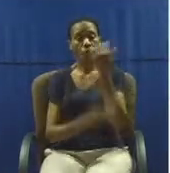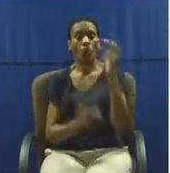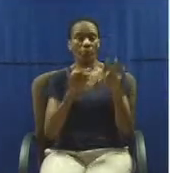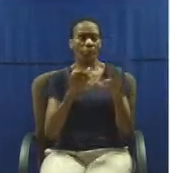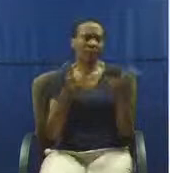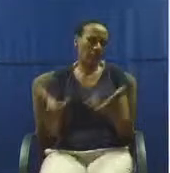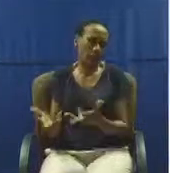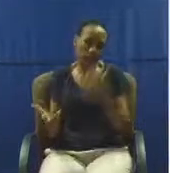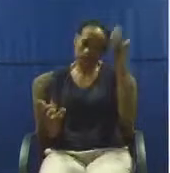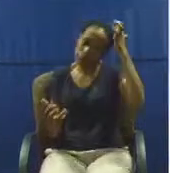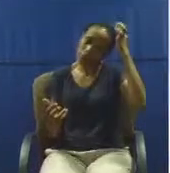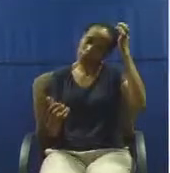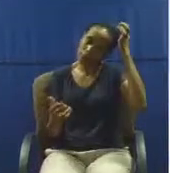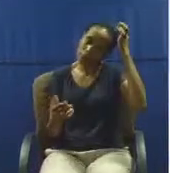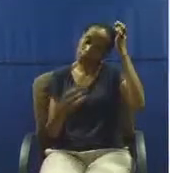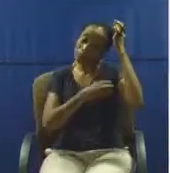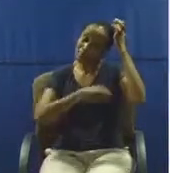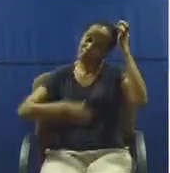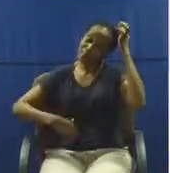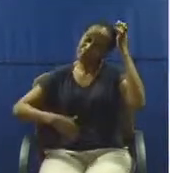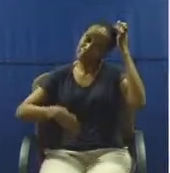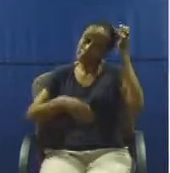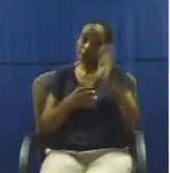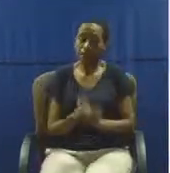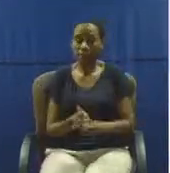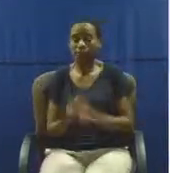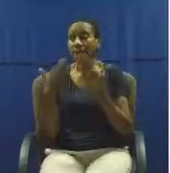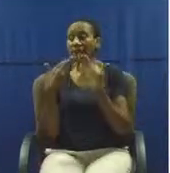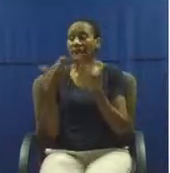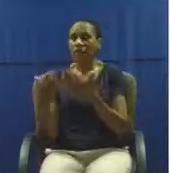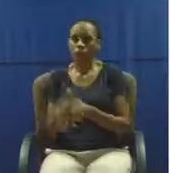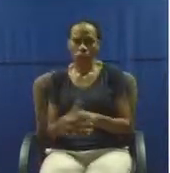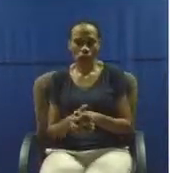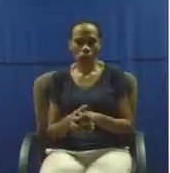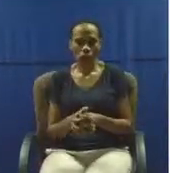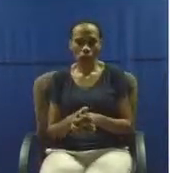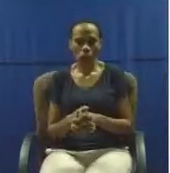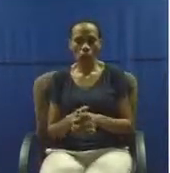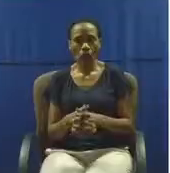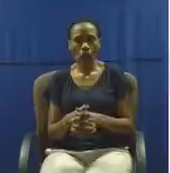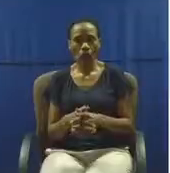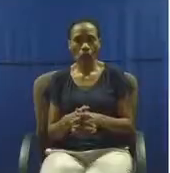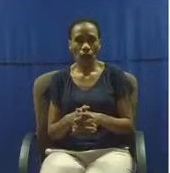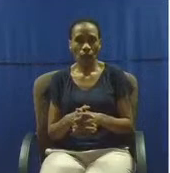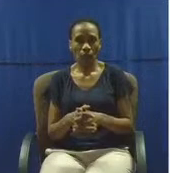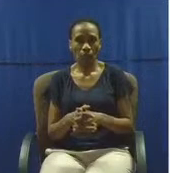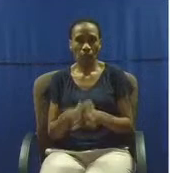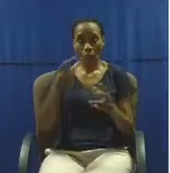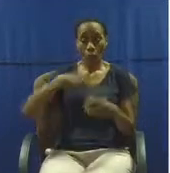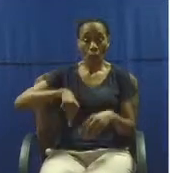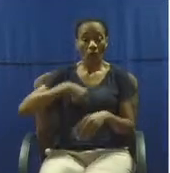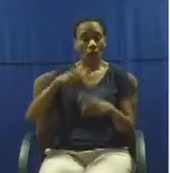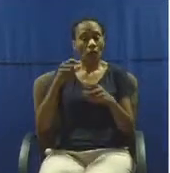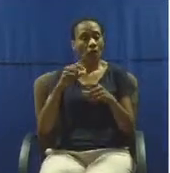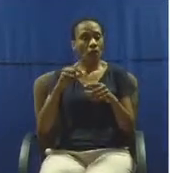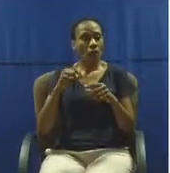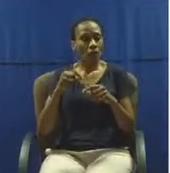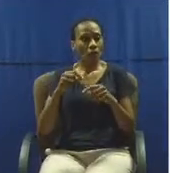The Honorable the President. Thank you. One of the things that we've decided to